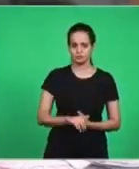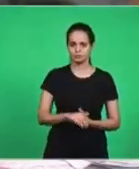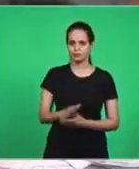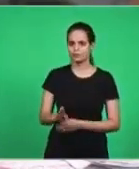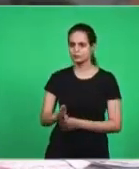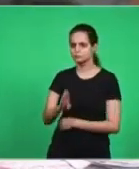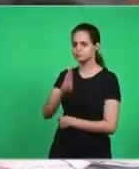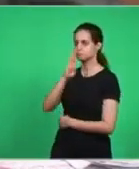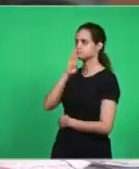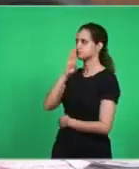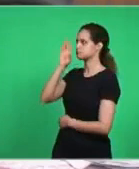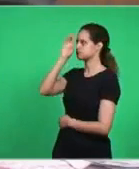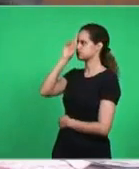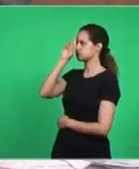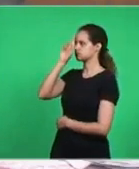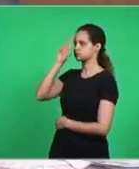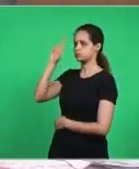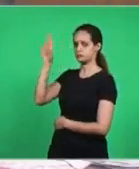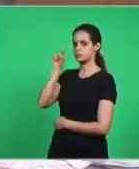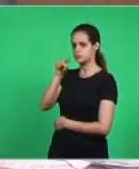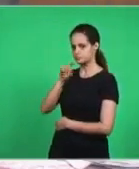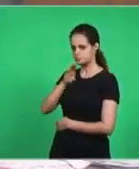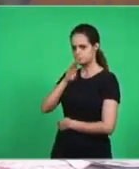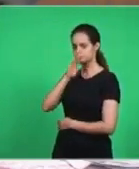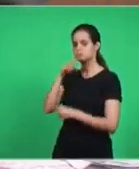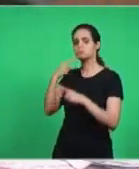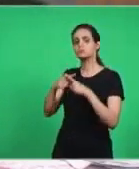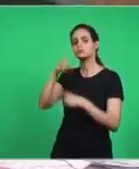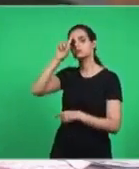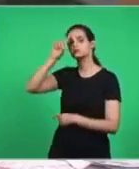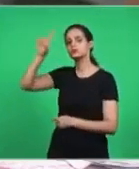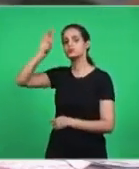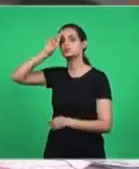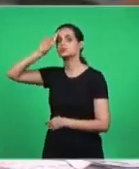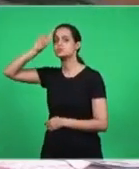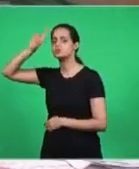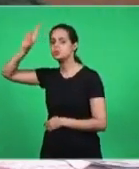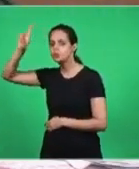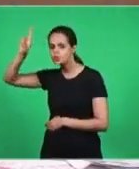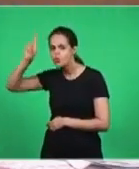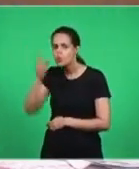the presence of the Lord God, for the day of the Lord is at hand."